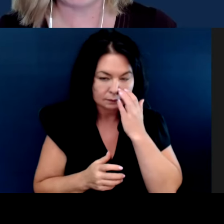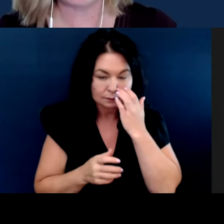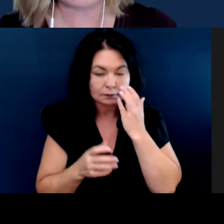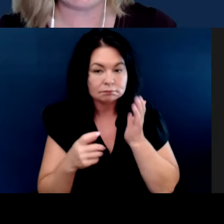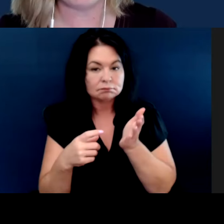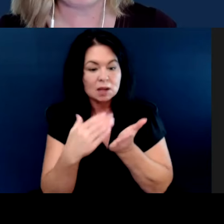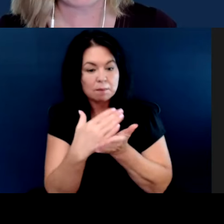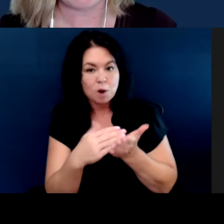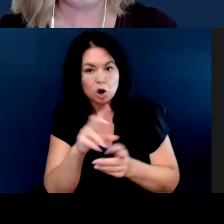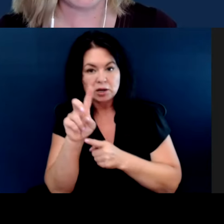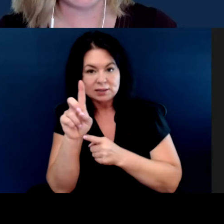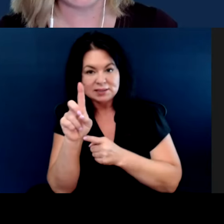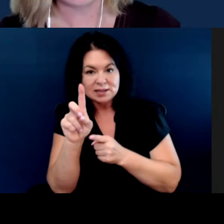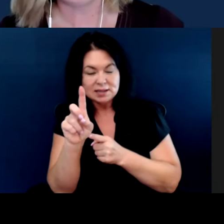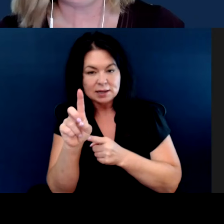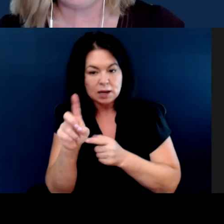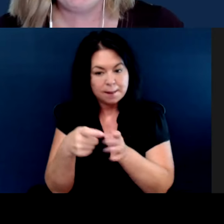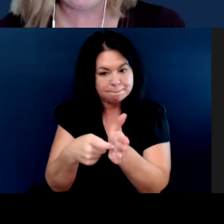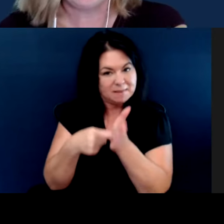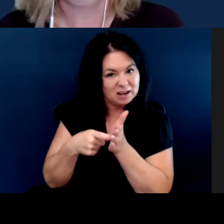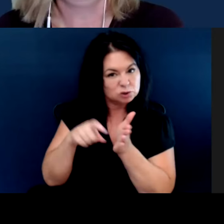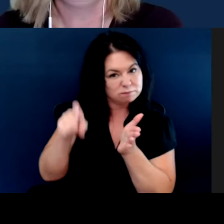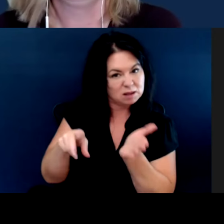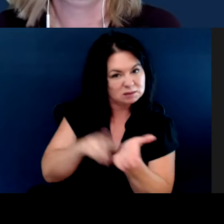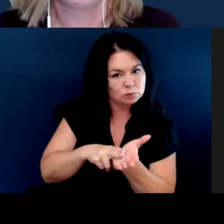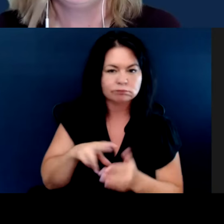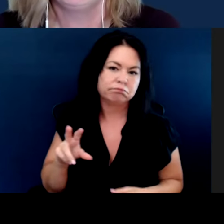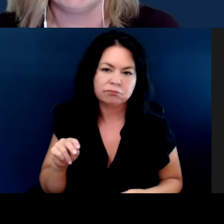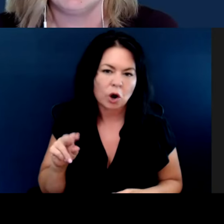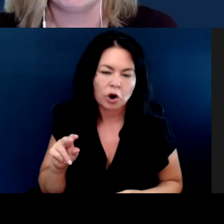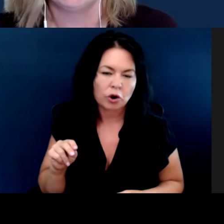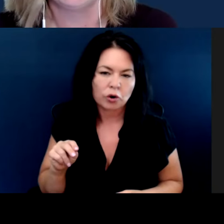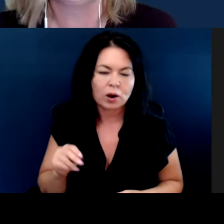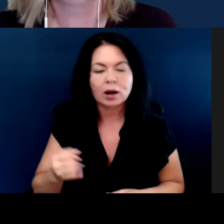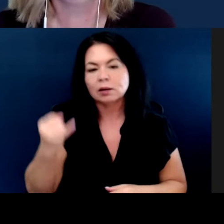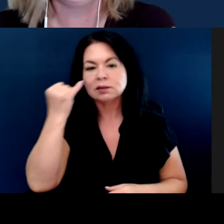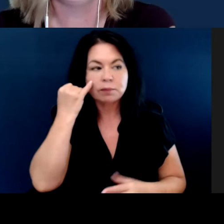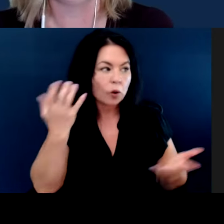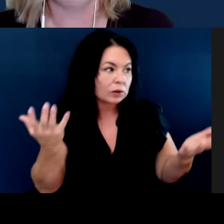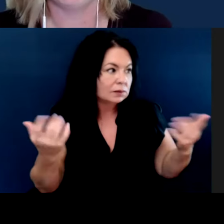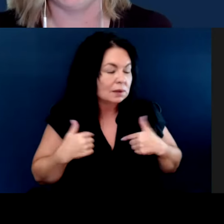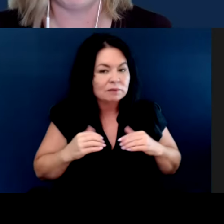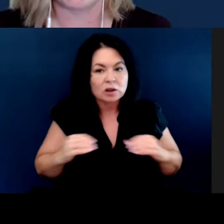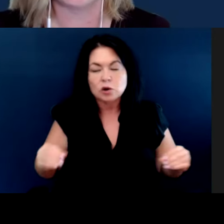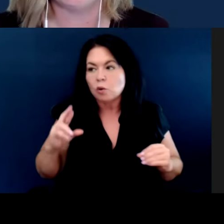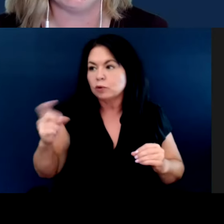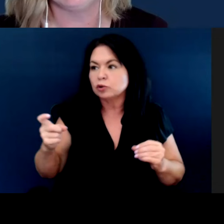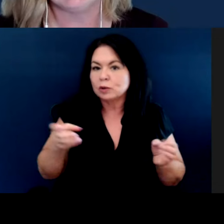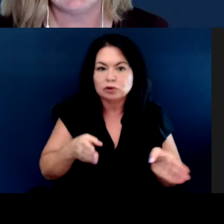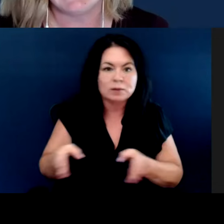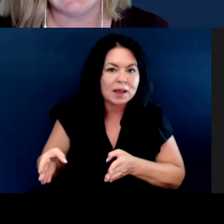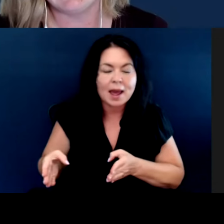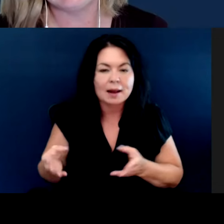in Part D, but if you don't have creditable drug coverage as good as a Medicare Part